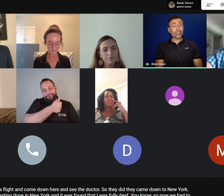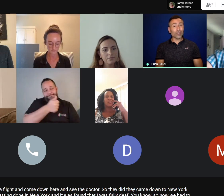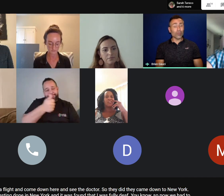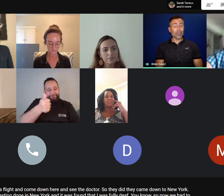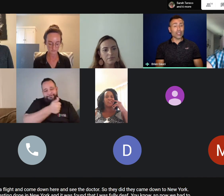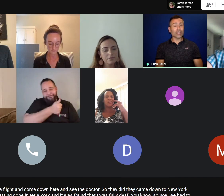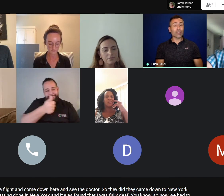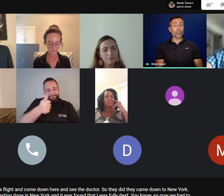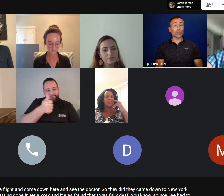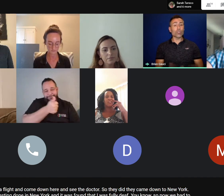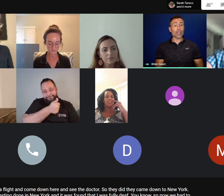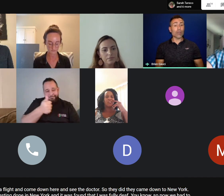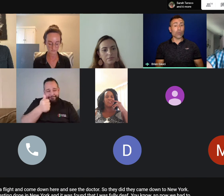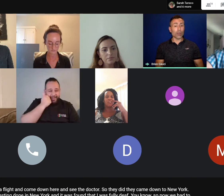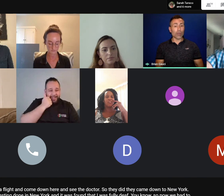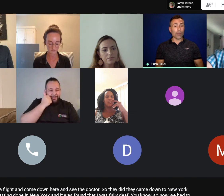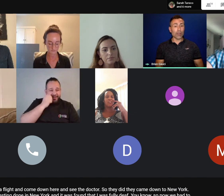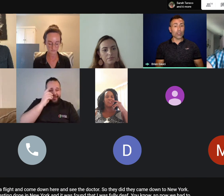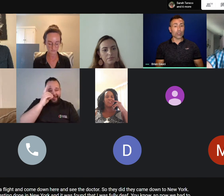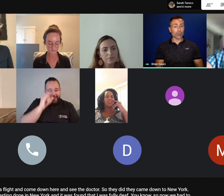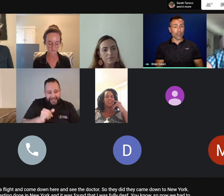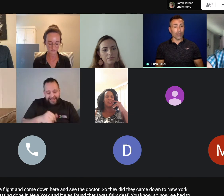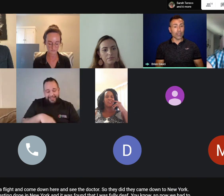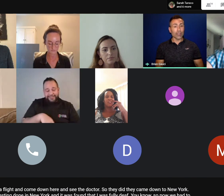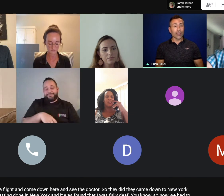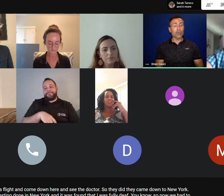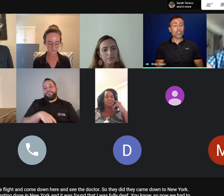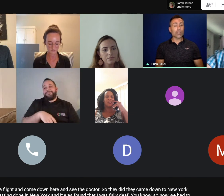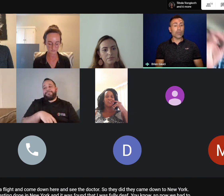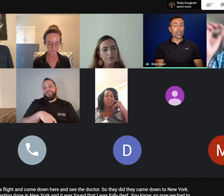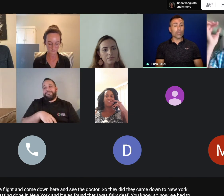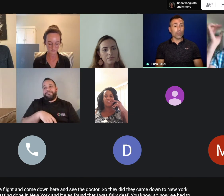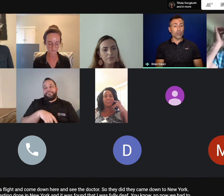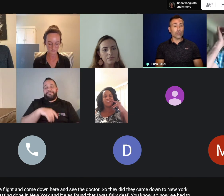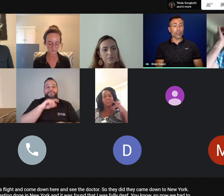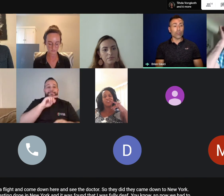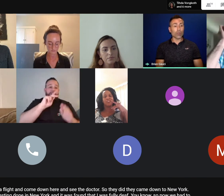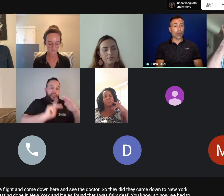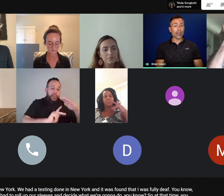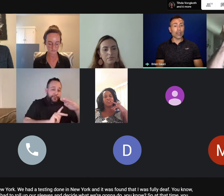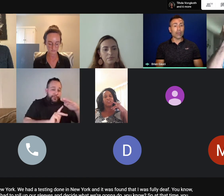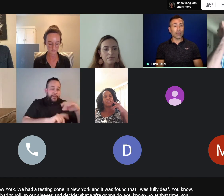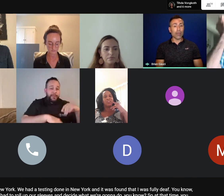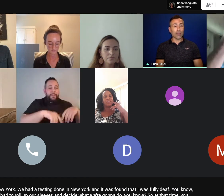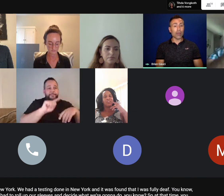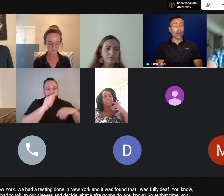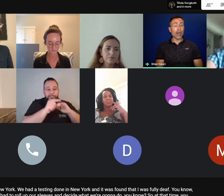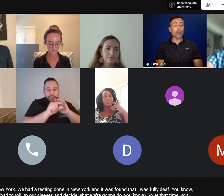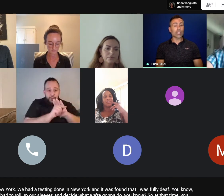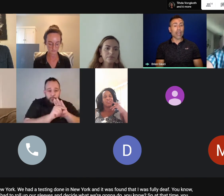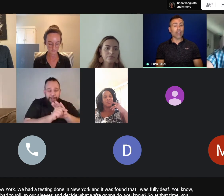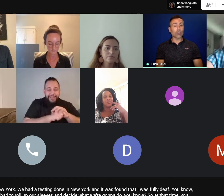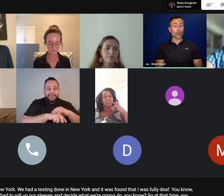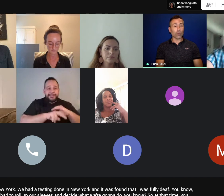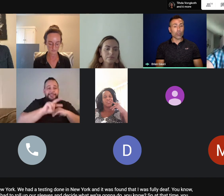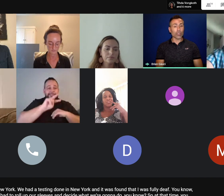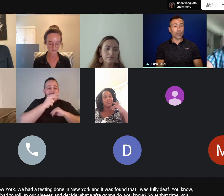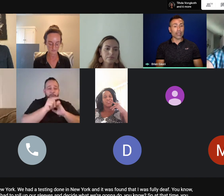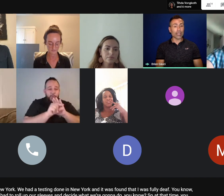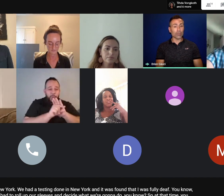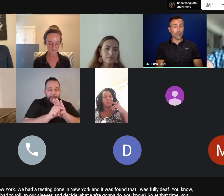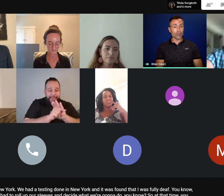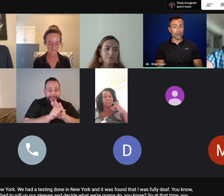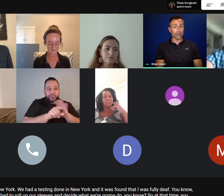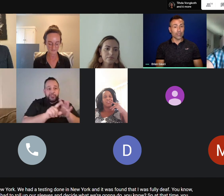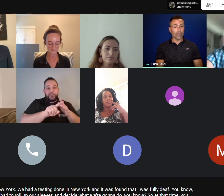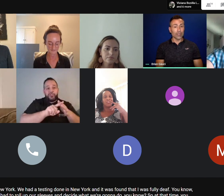But also, because the deaf school was not where my parents were living, it was going to be a commute. So it required that my mom was going to have to quit working to